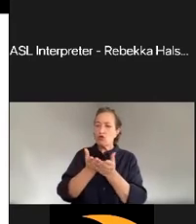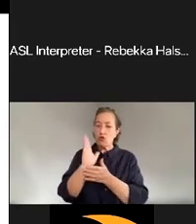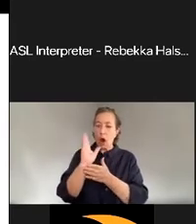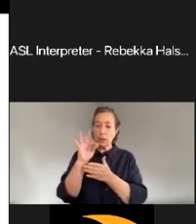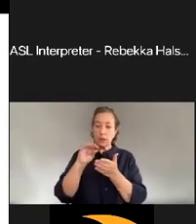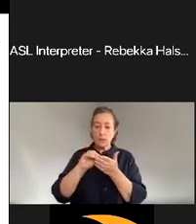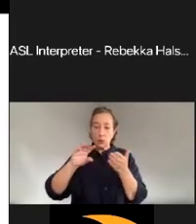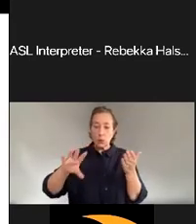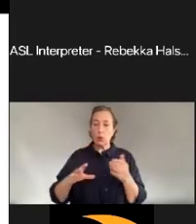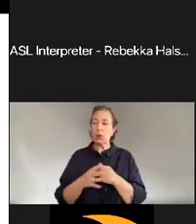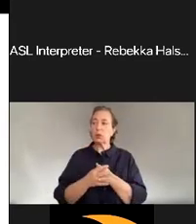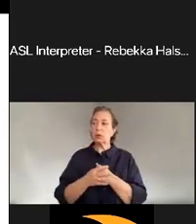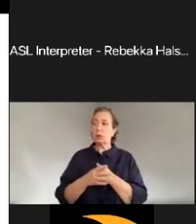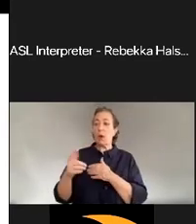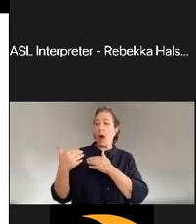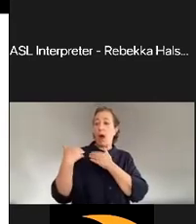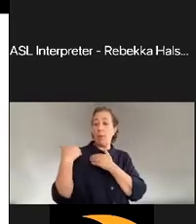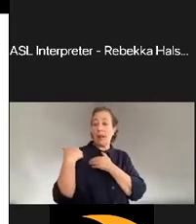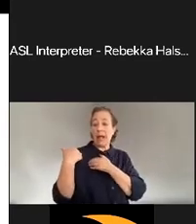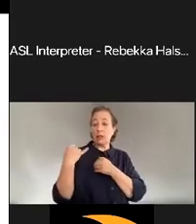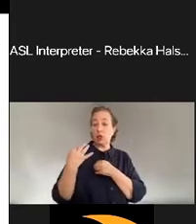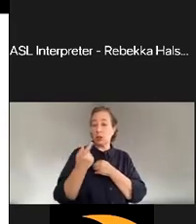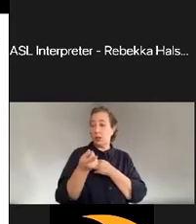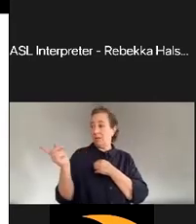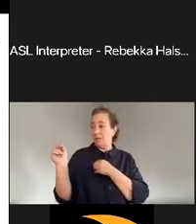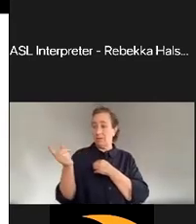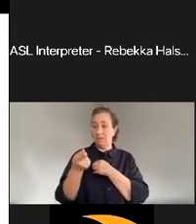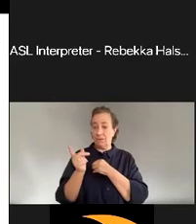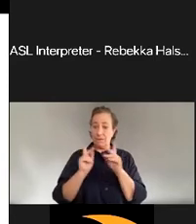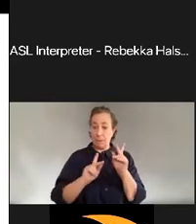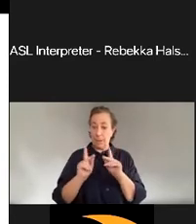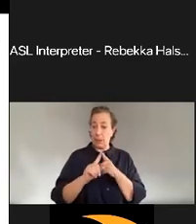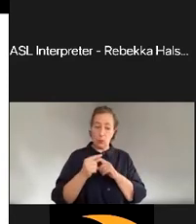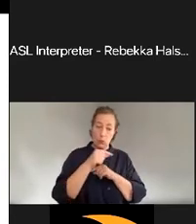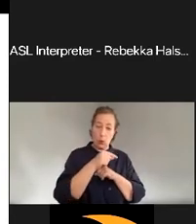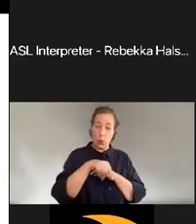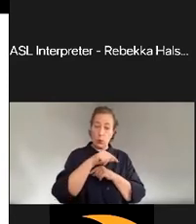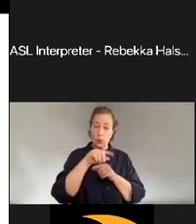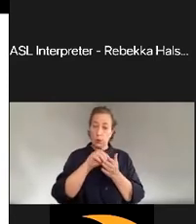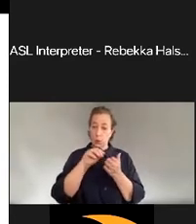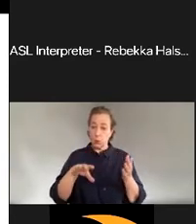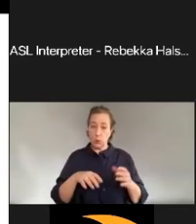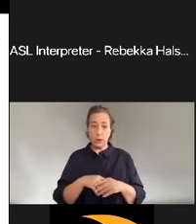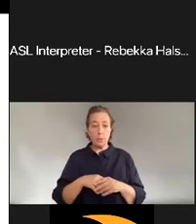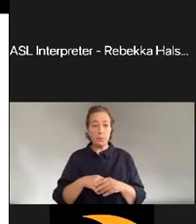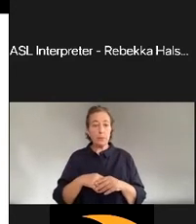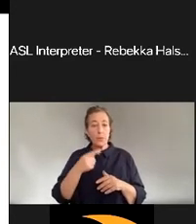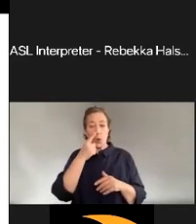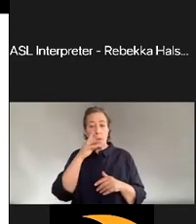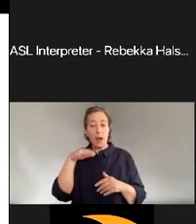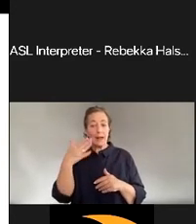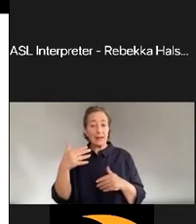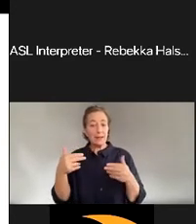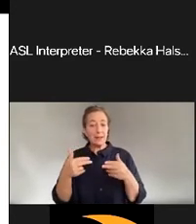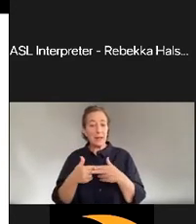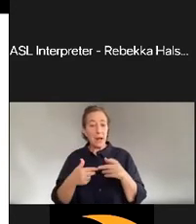the obligations of recipients to those students. Katie, if you want to advance to the next